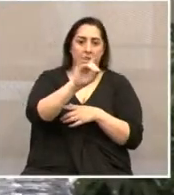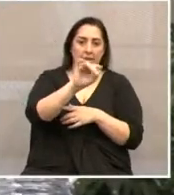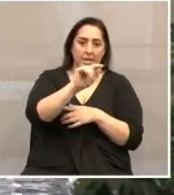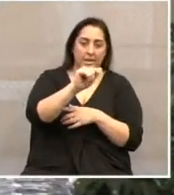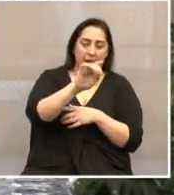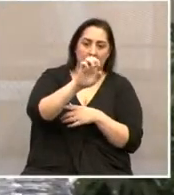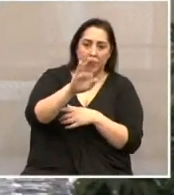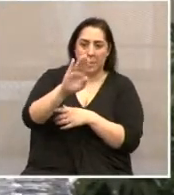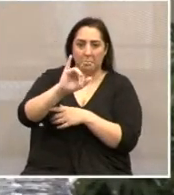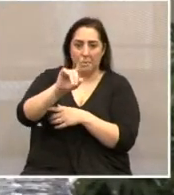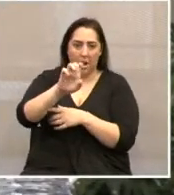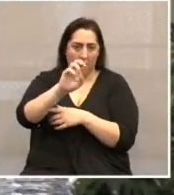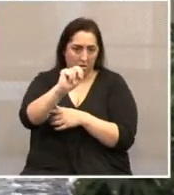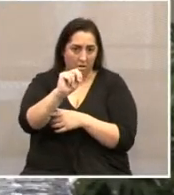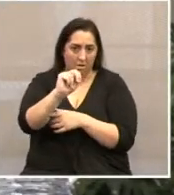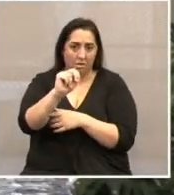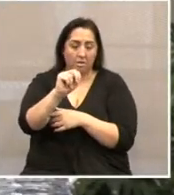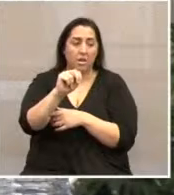But